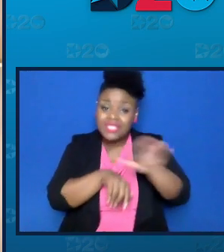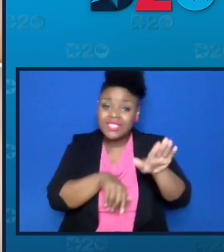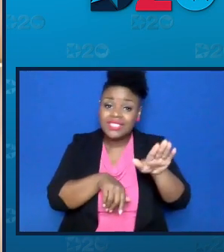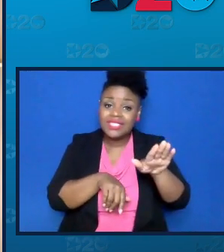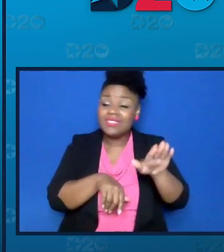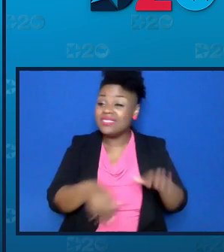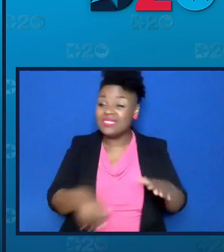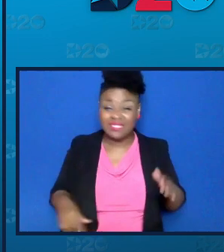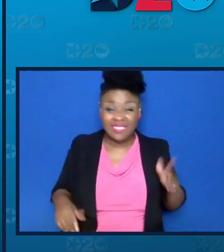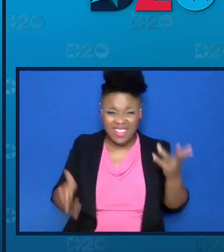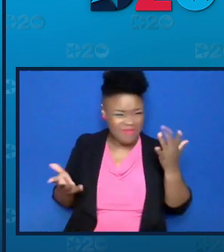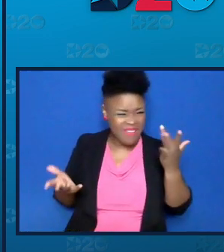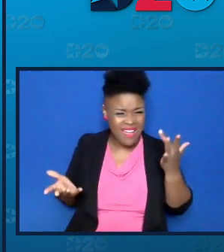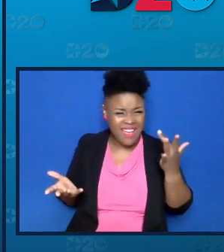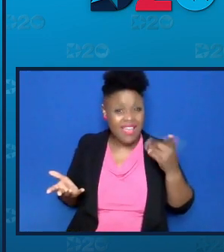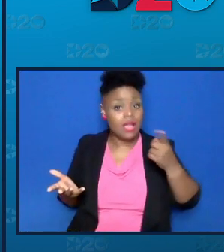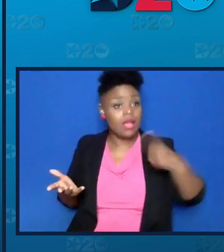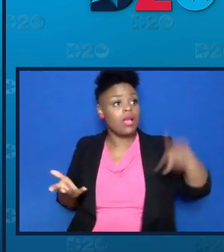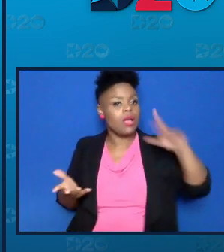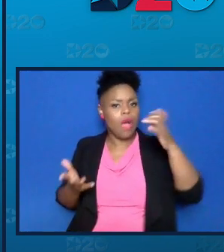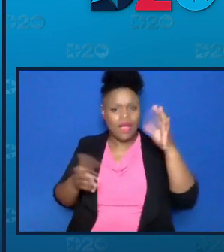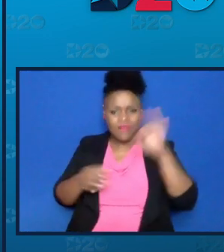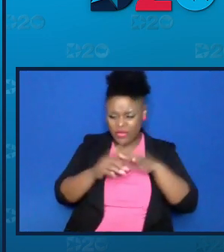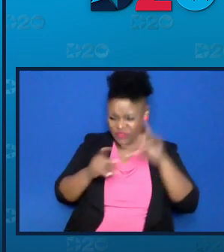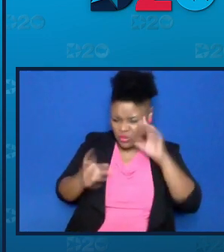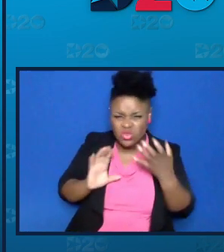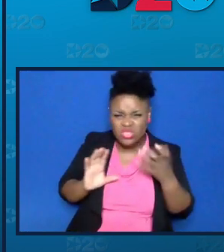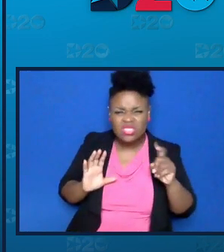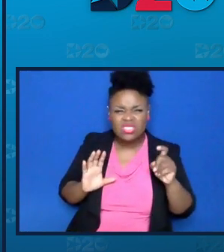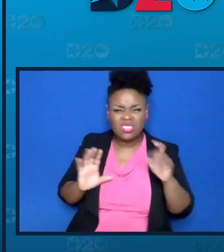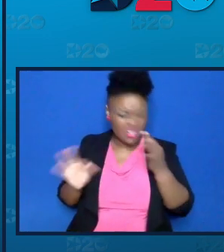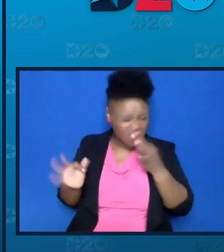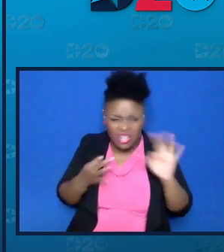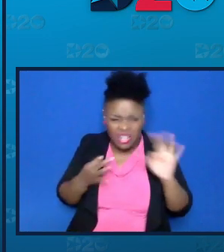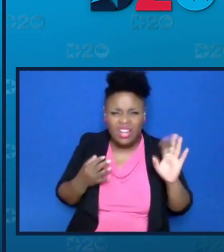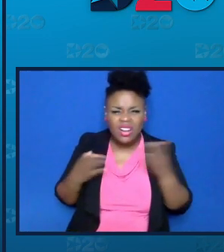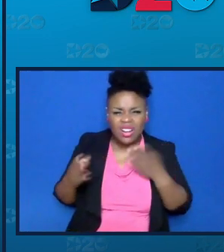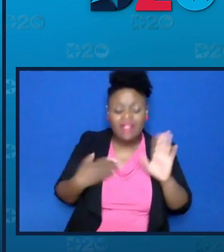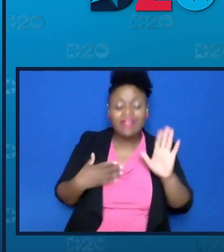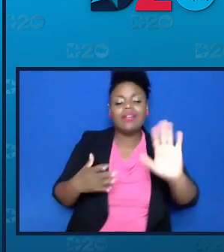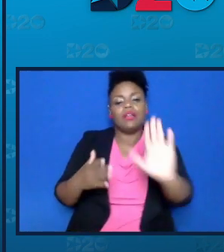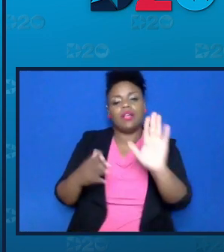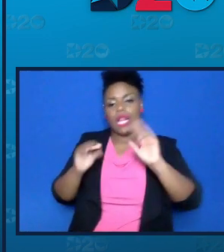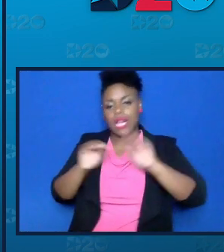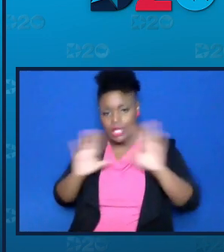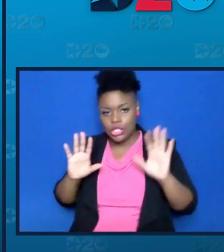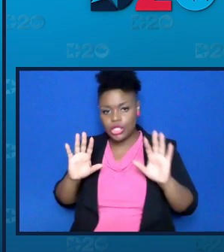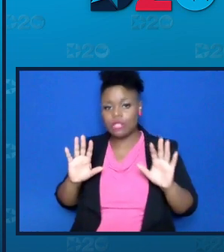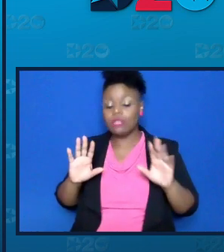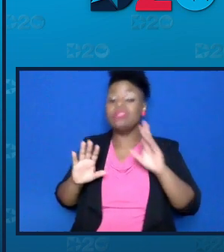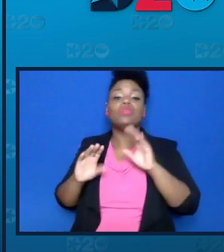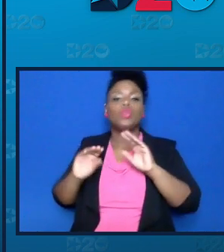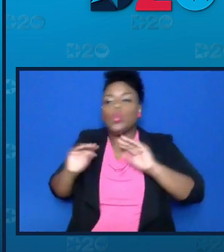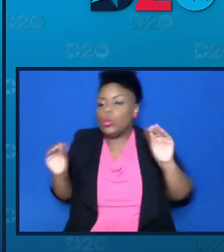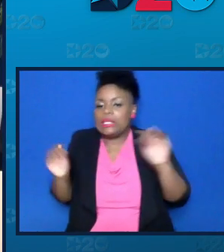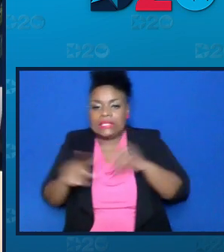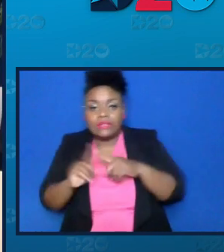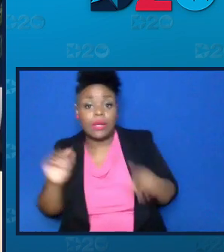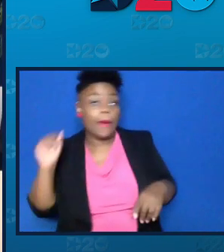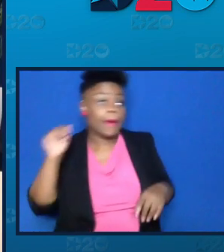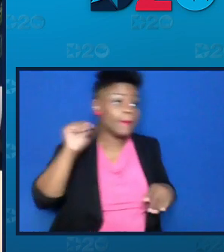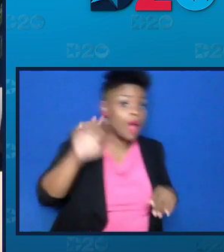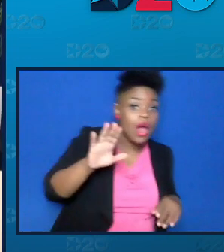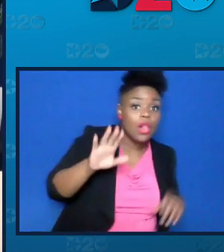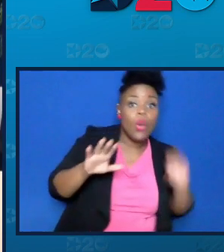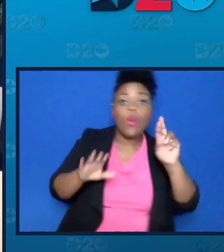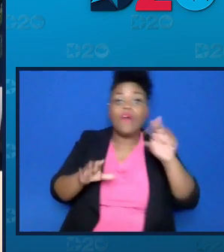confuse voters. And let's be clear, there is absolutely zero difference between voting by mail and voting absentee.